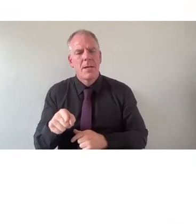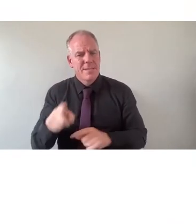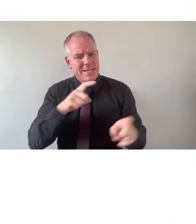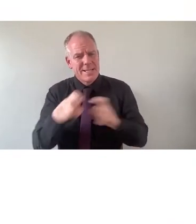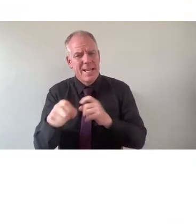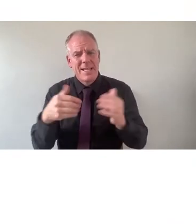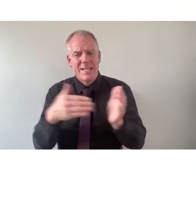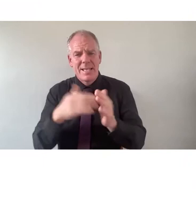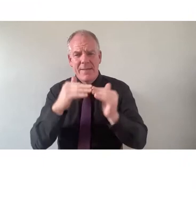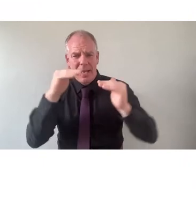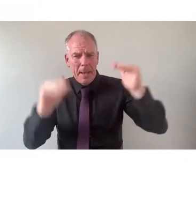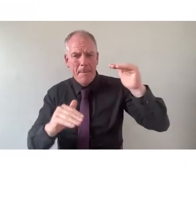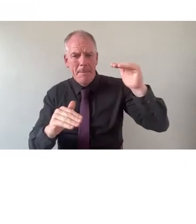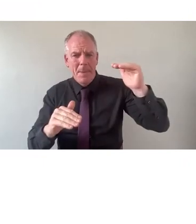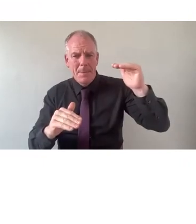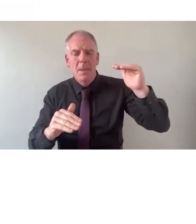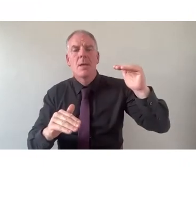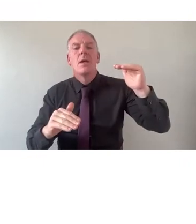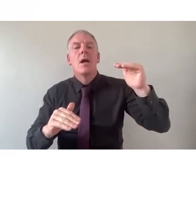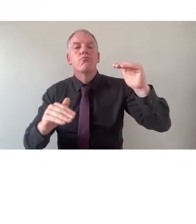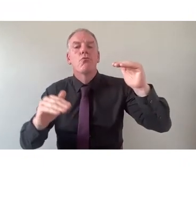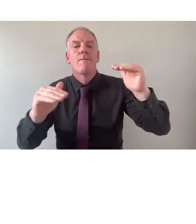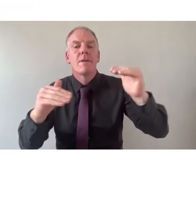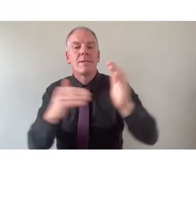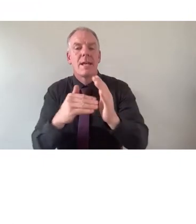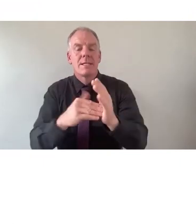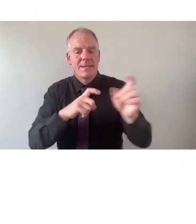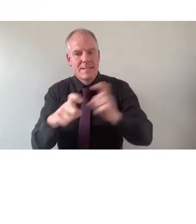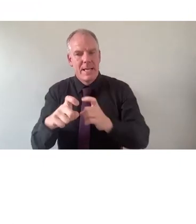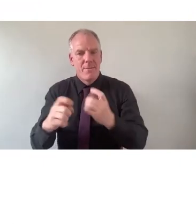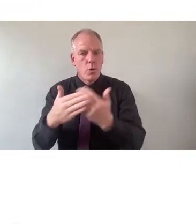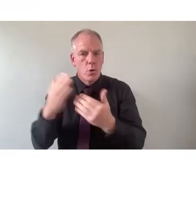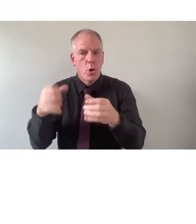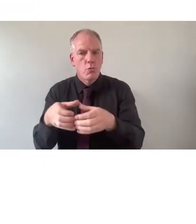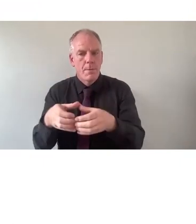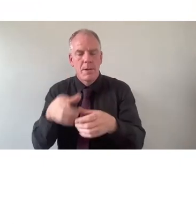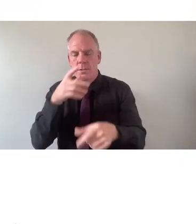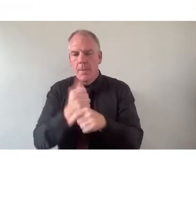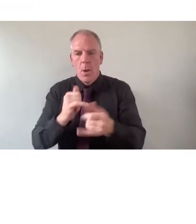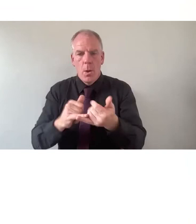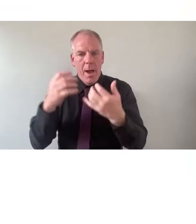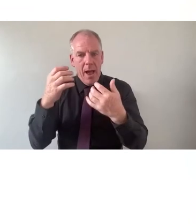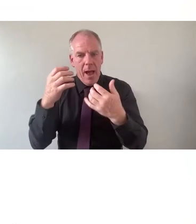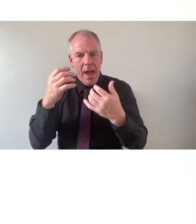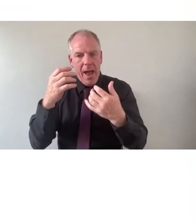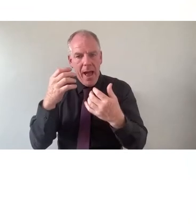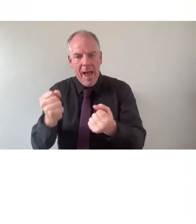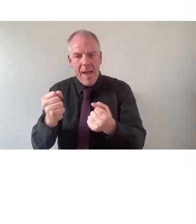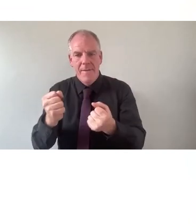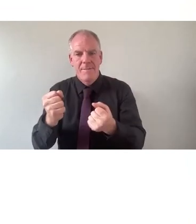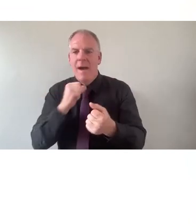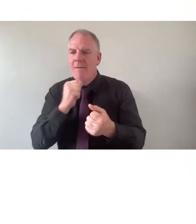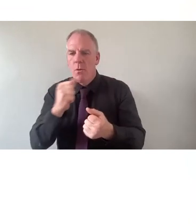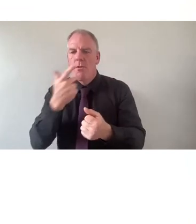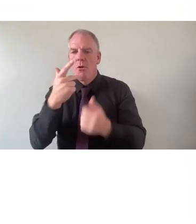there's been an improvement over time, but we're still seeing that there's a gap among the younger age cohort in terms of those with and without a third level qualification. So